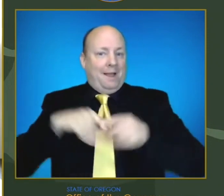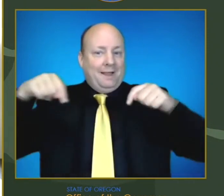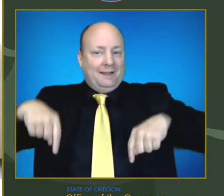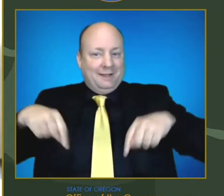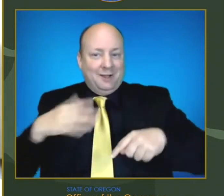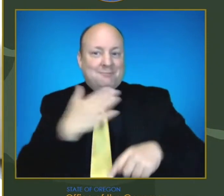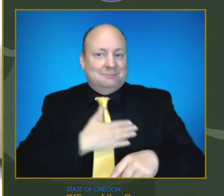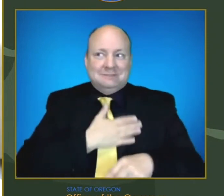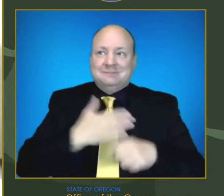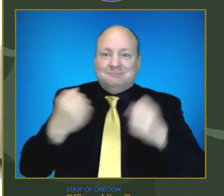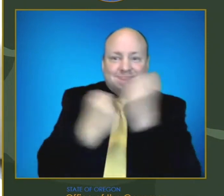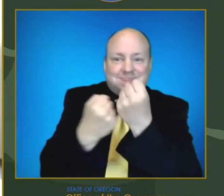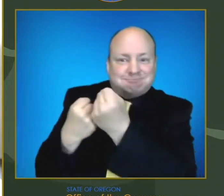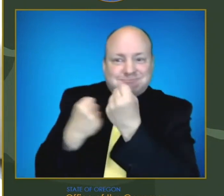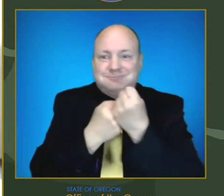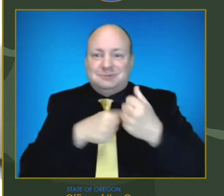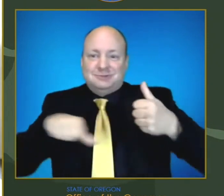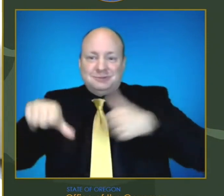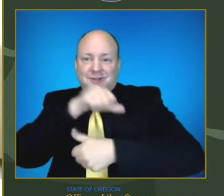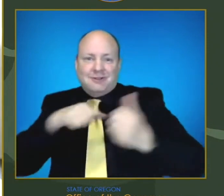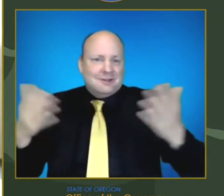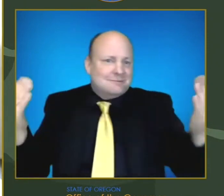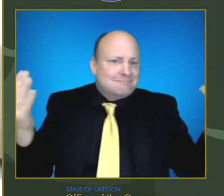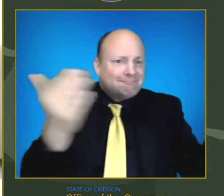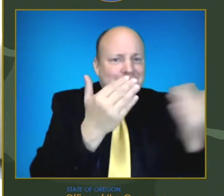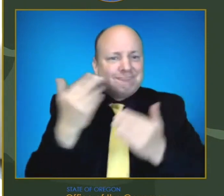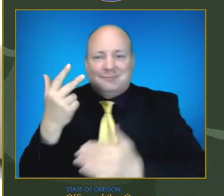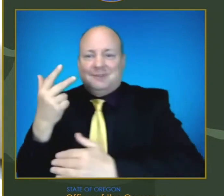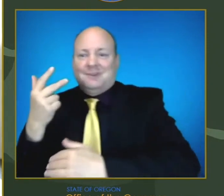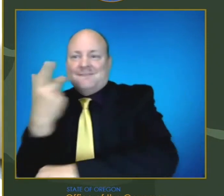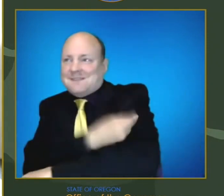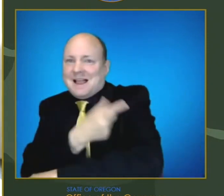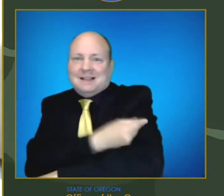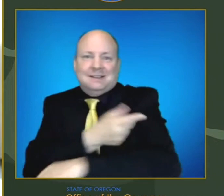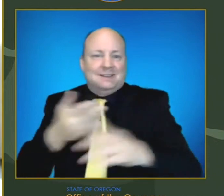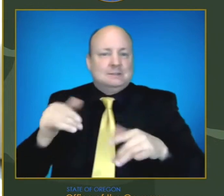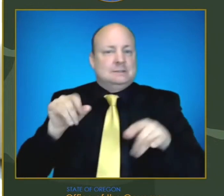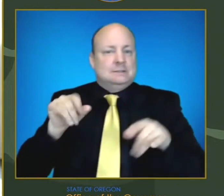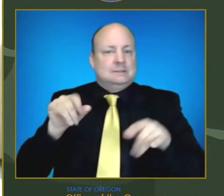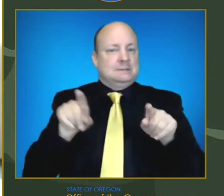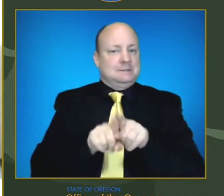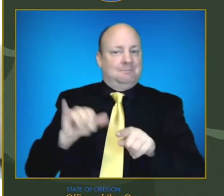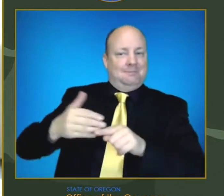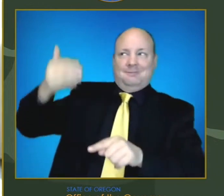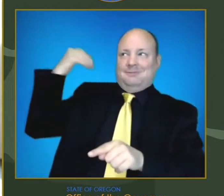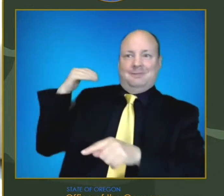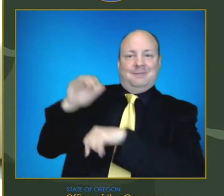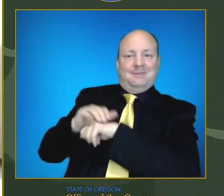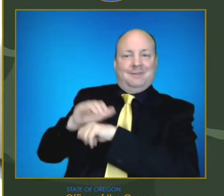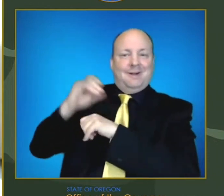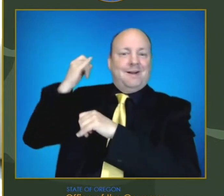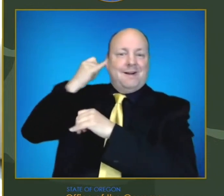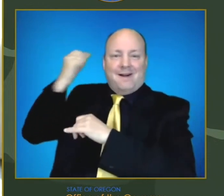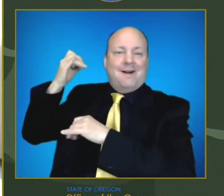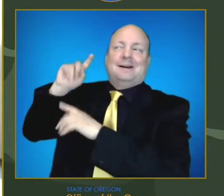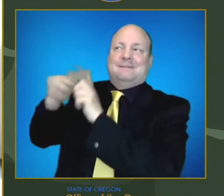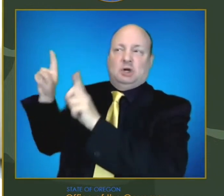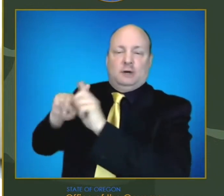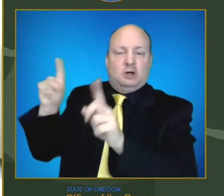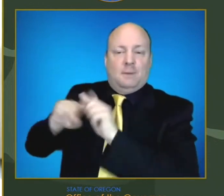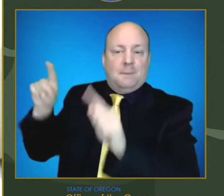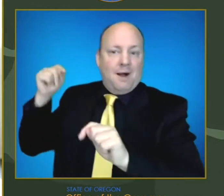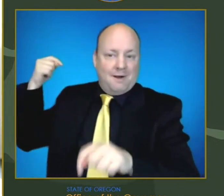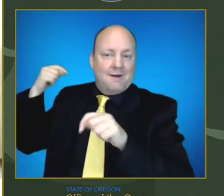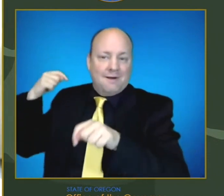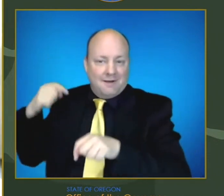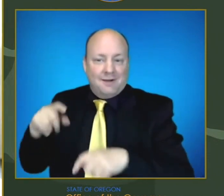get vaccinated. They'll form a syndicate, and the community can come together, take a shot,